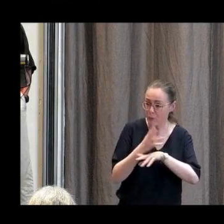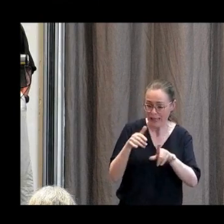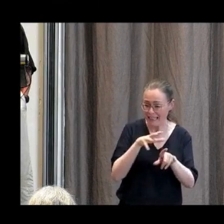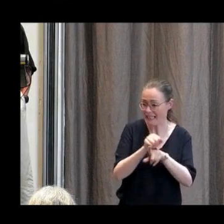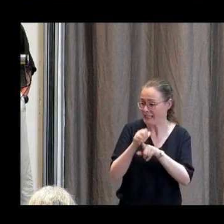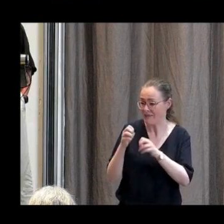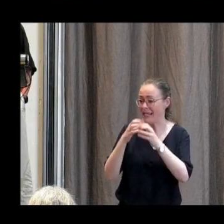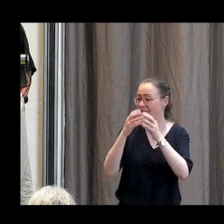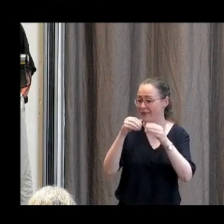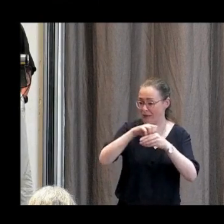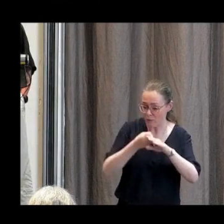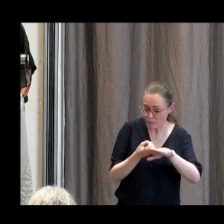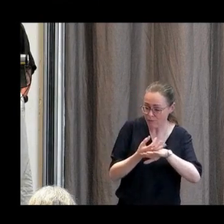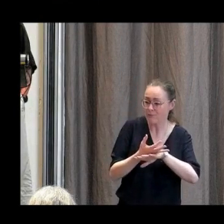identify.